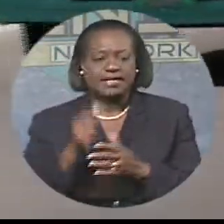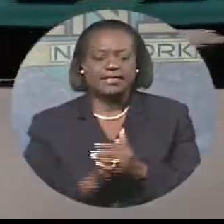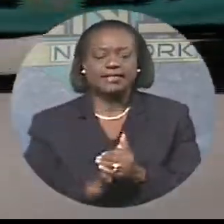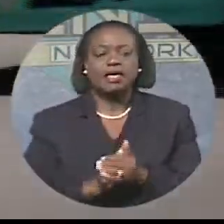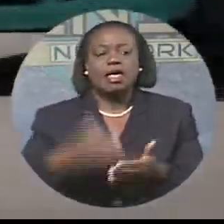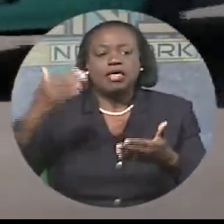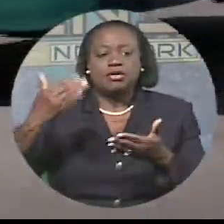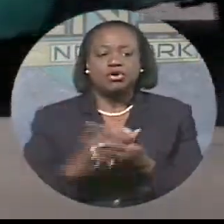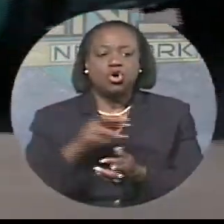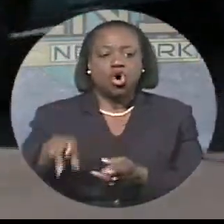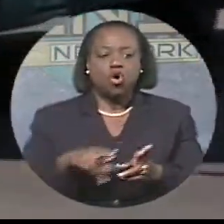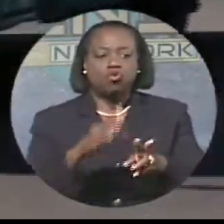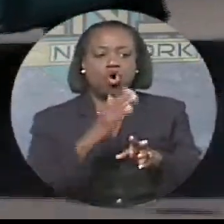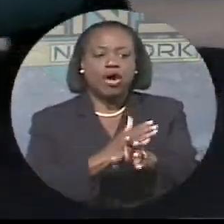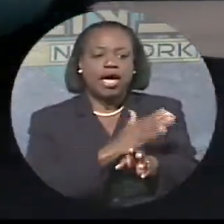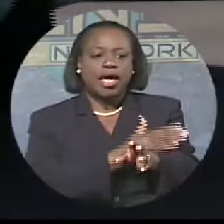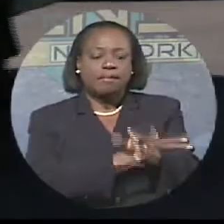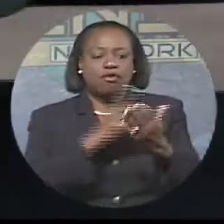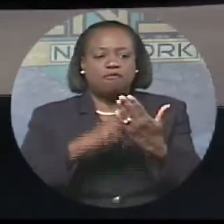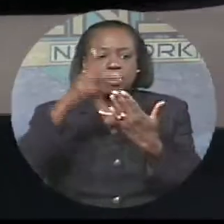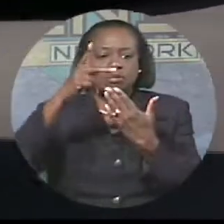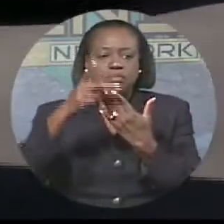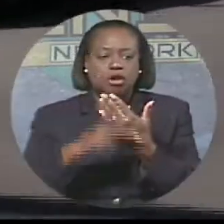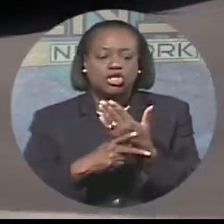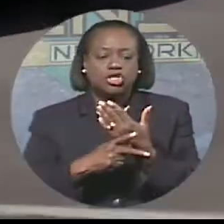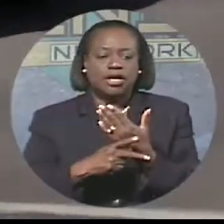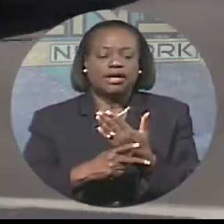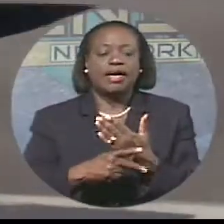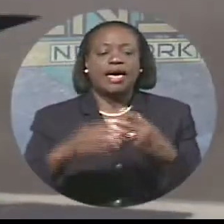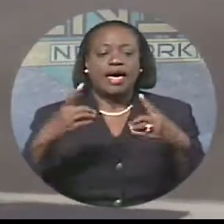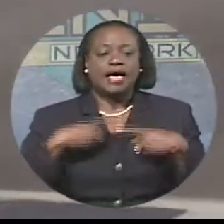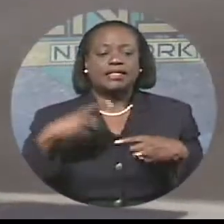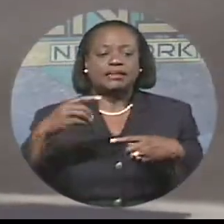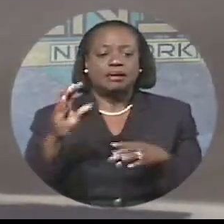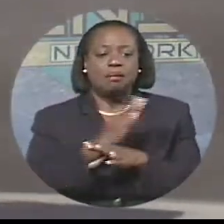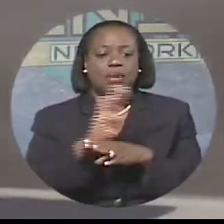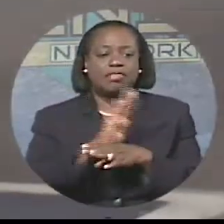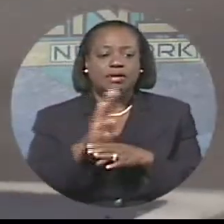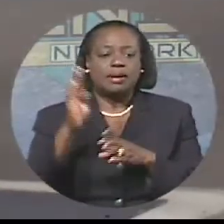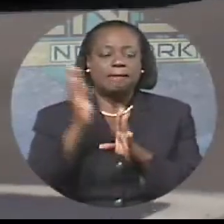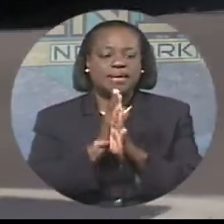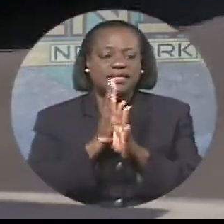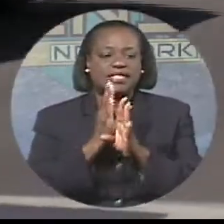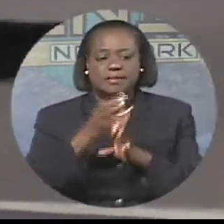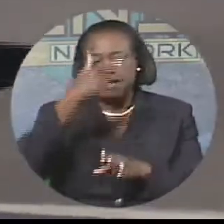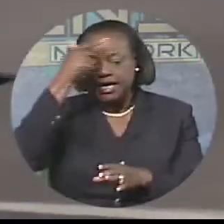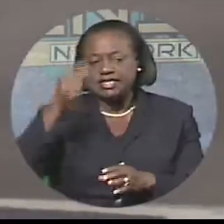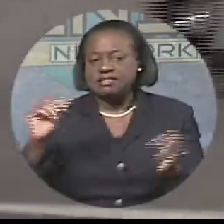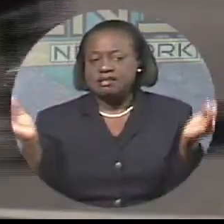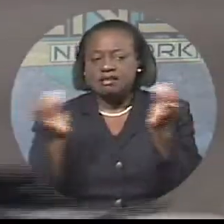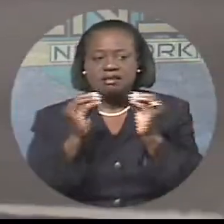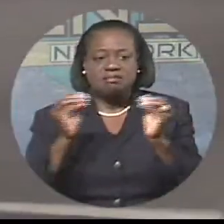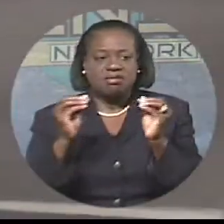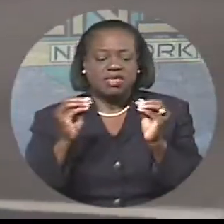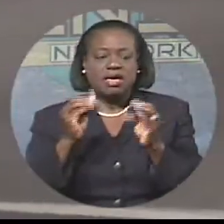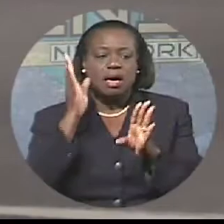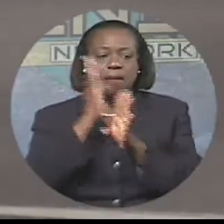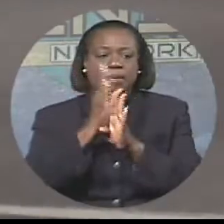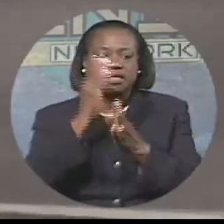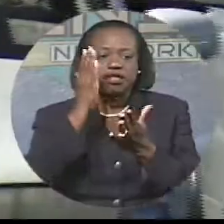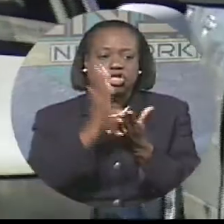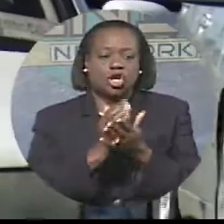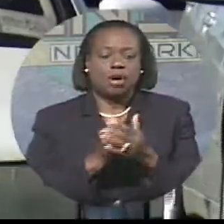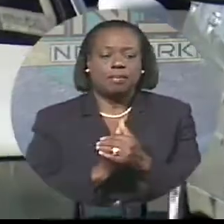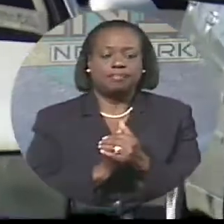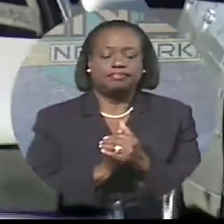also affected business, as no proper signage for bus stops are in place, like this location near Malcolm and Boohill Road, where